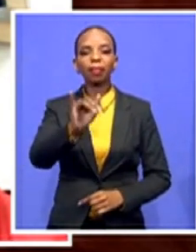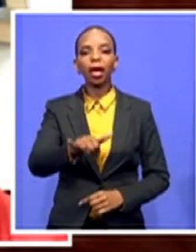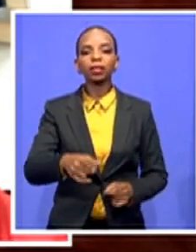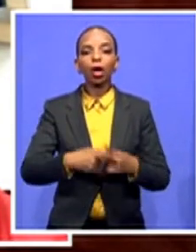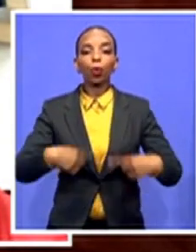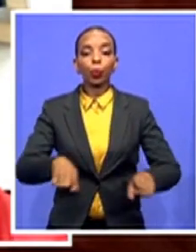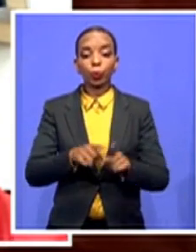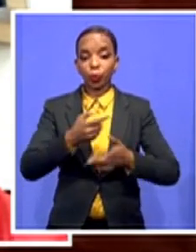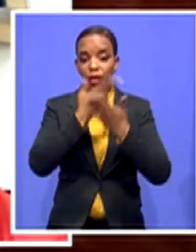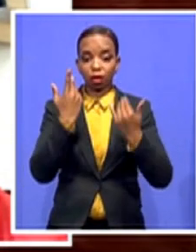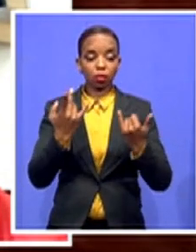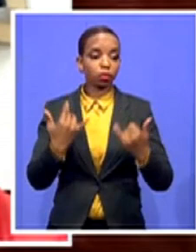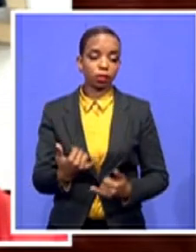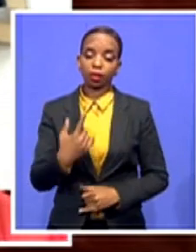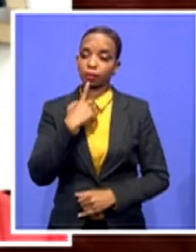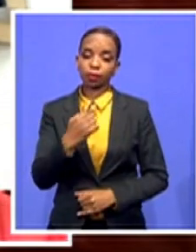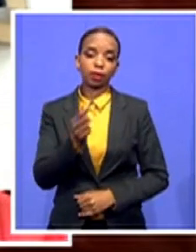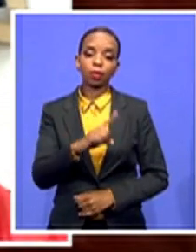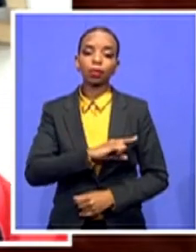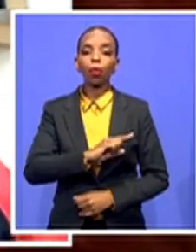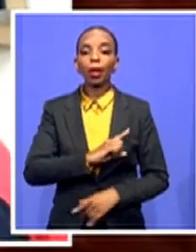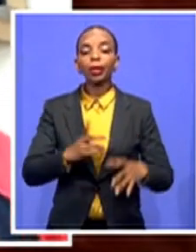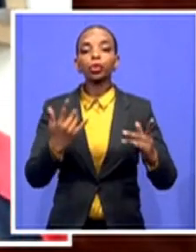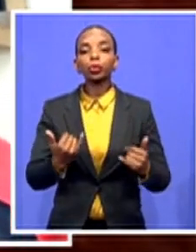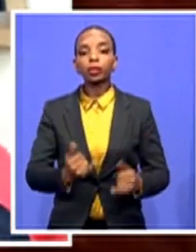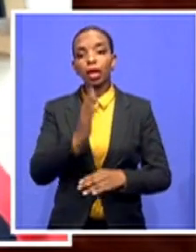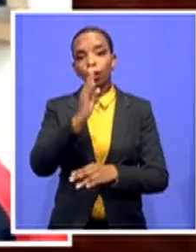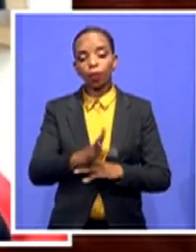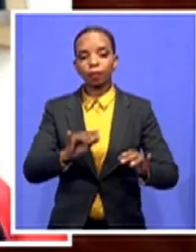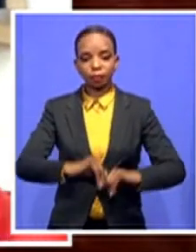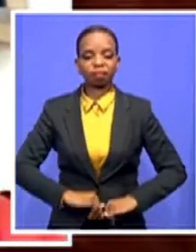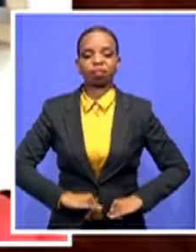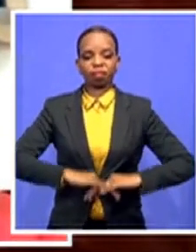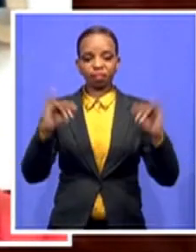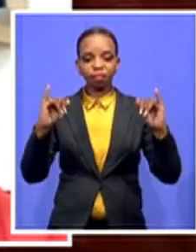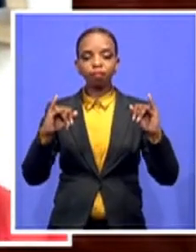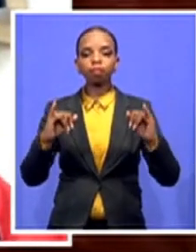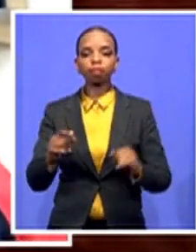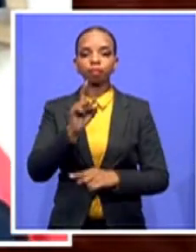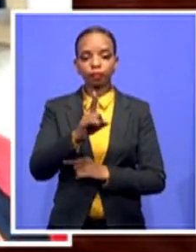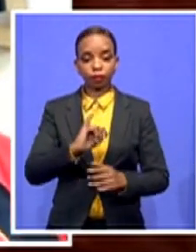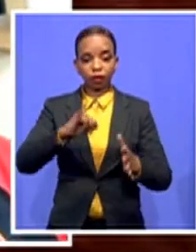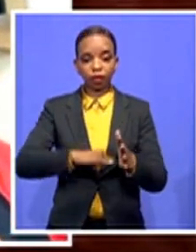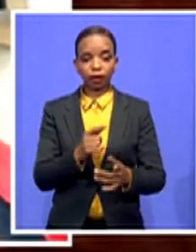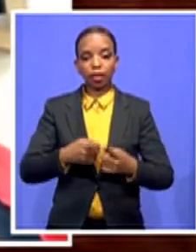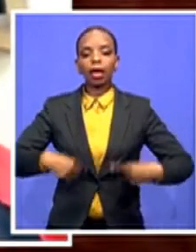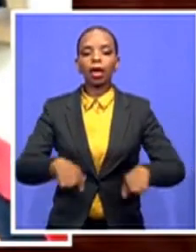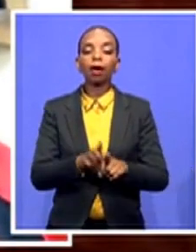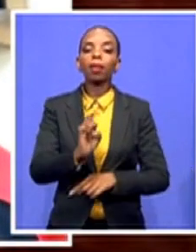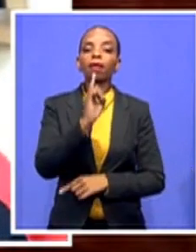go into a overdrive. That's our first expectations, as I was saying. The